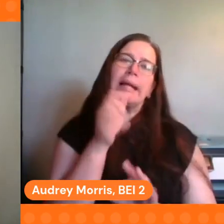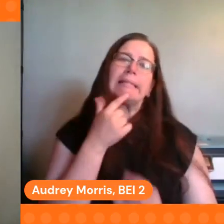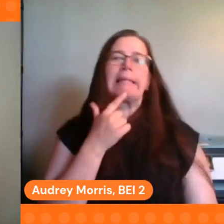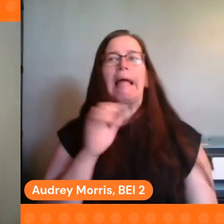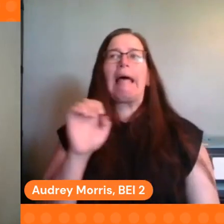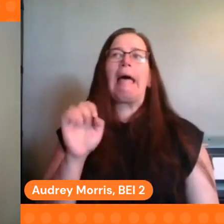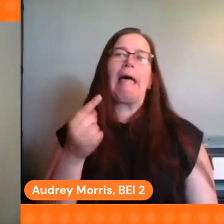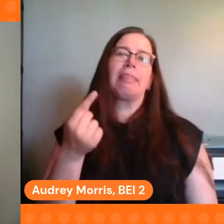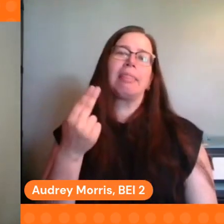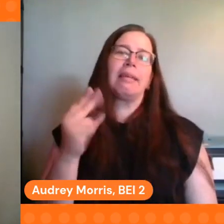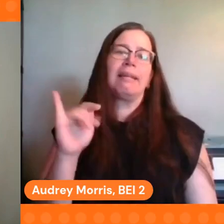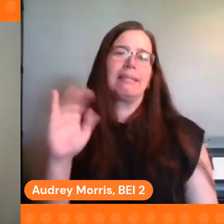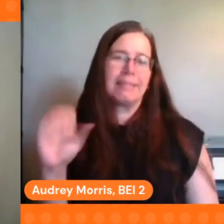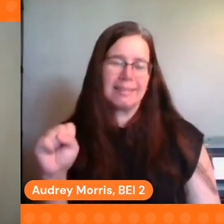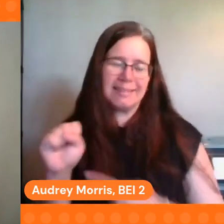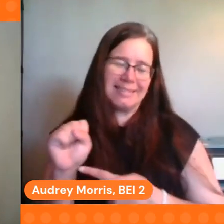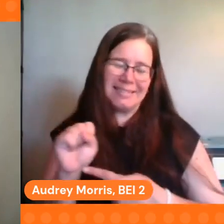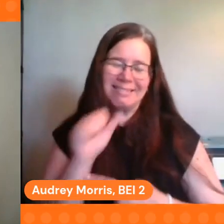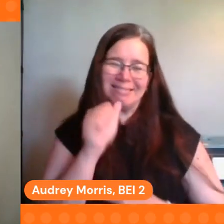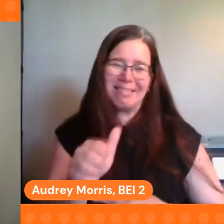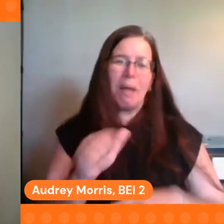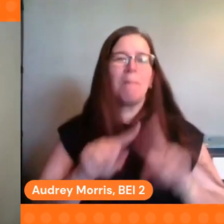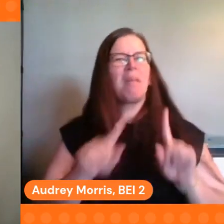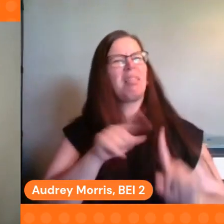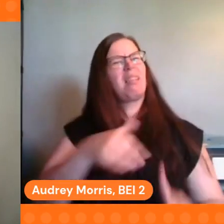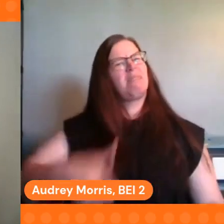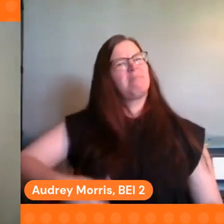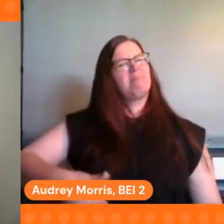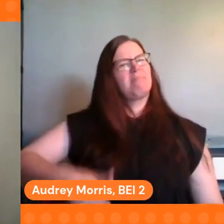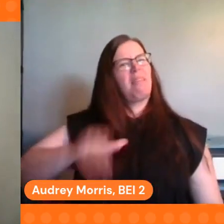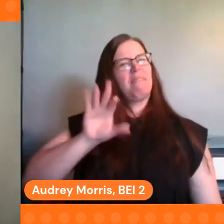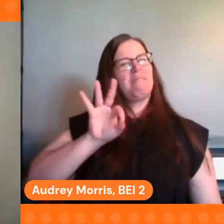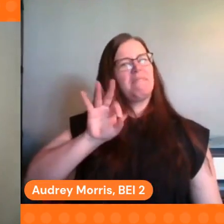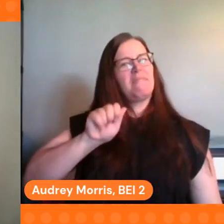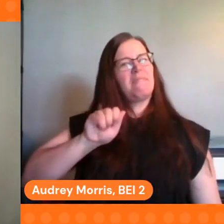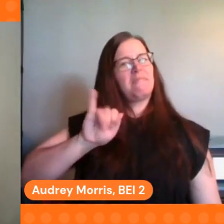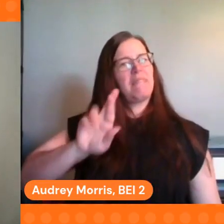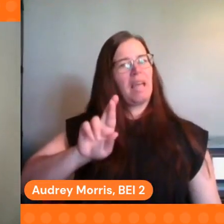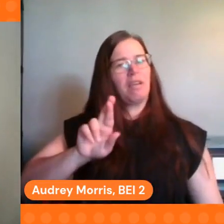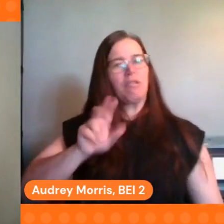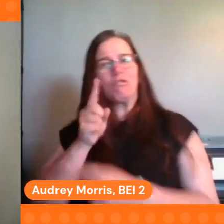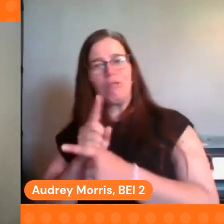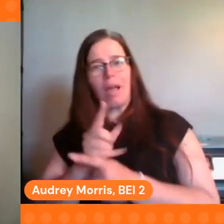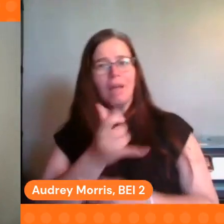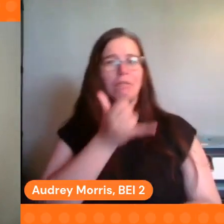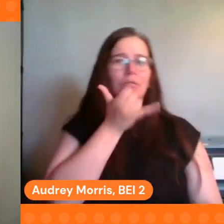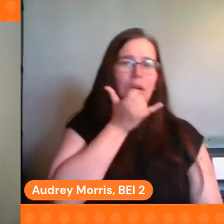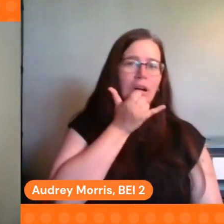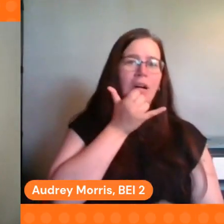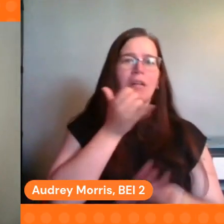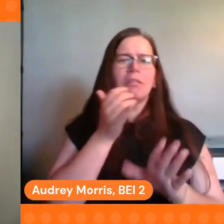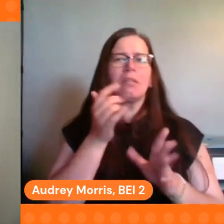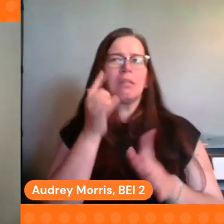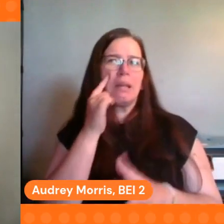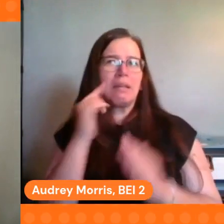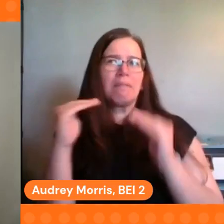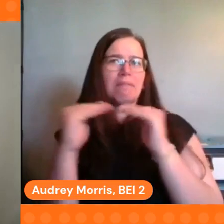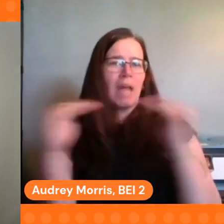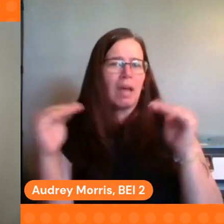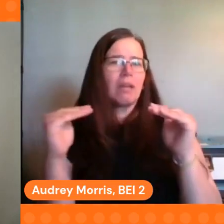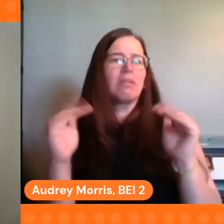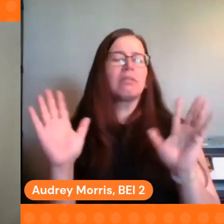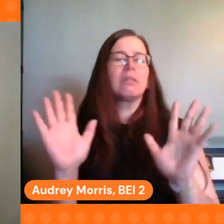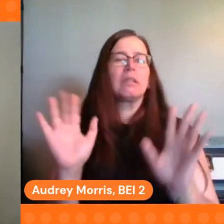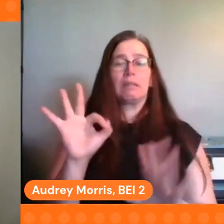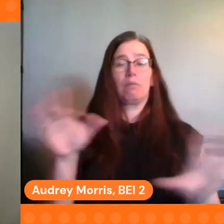obviously, but kids have an innate sense of fairness, of what they think is right and wrong, and what they think is fair. And if you introduce it in the